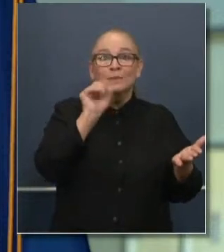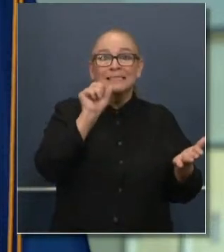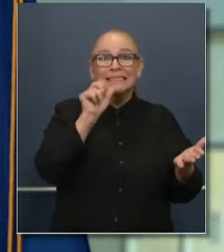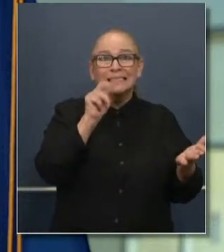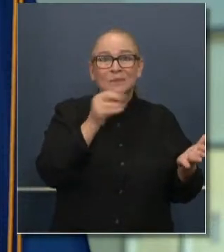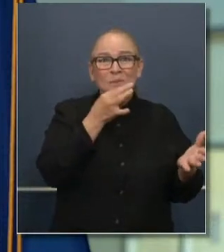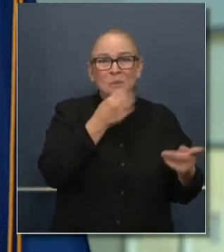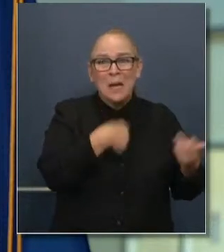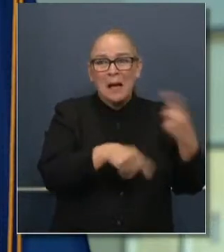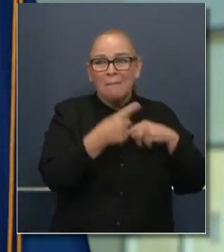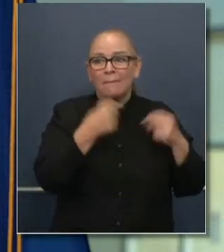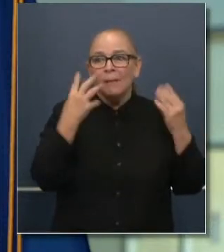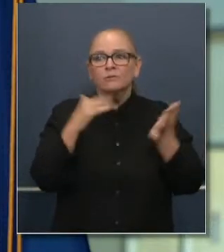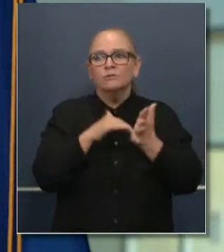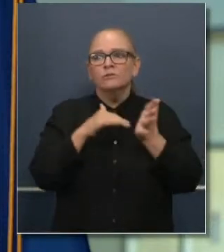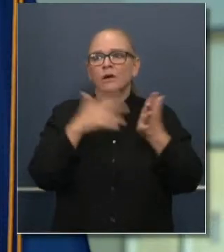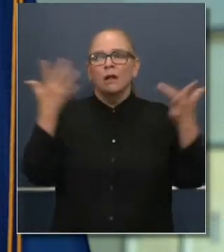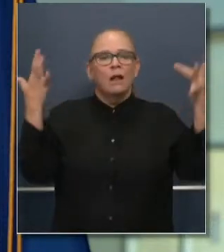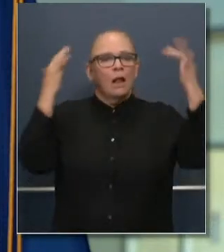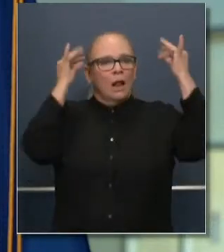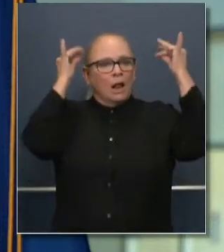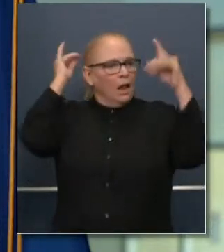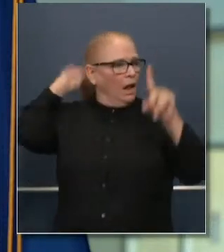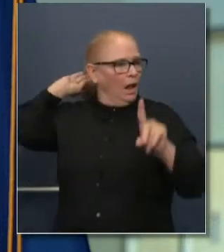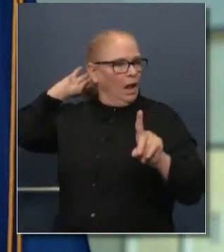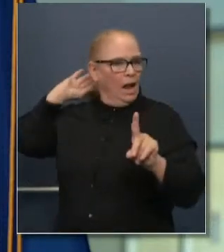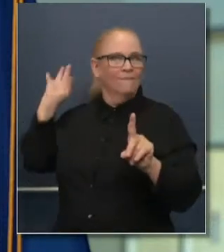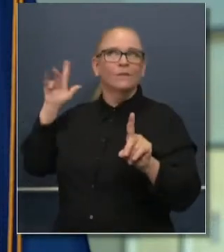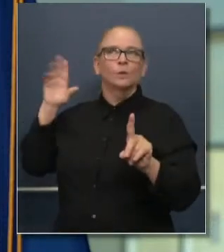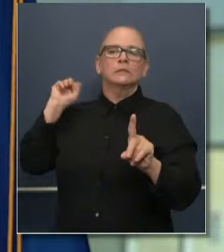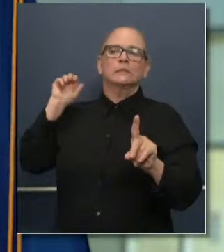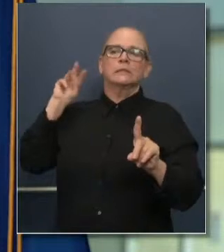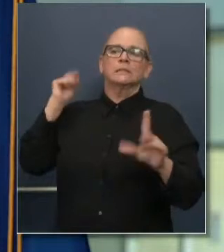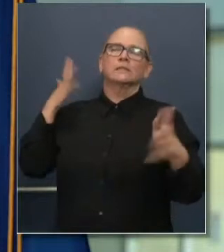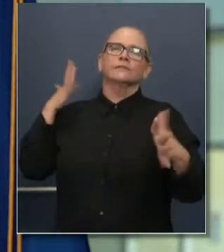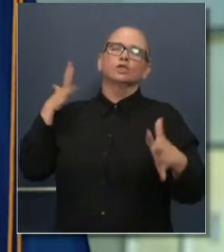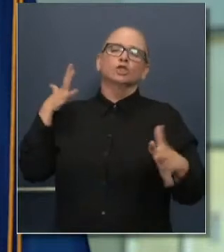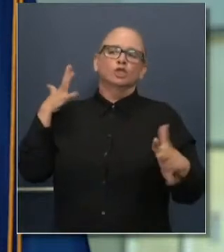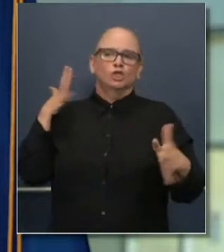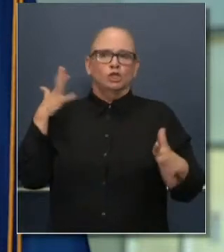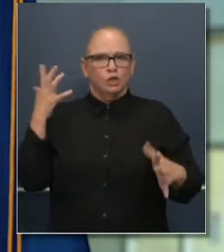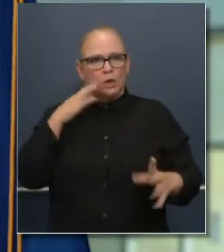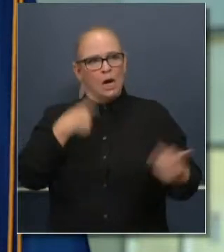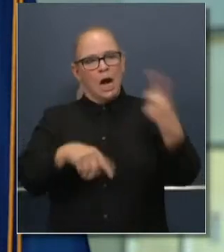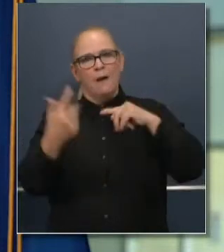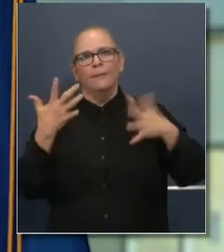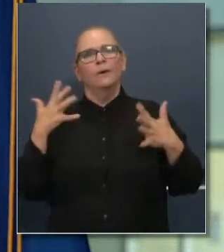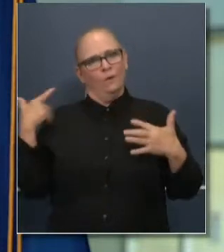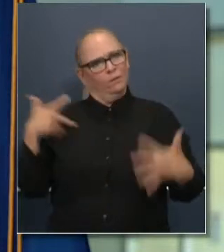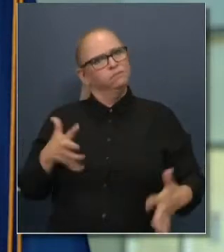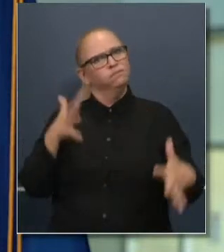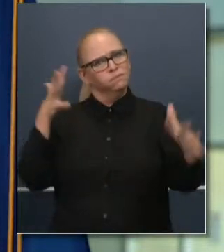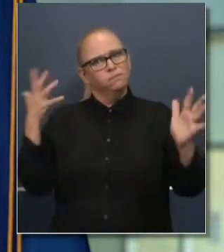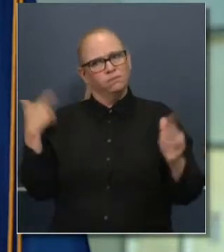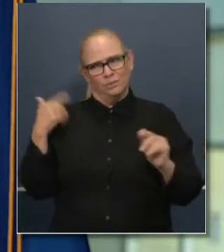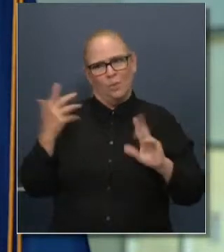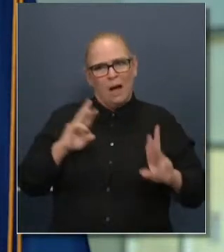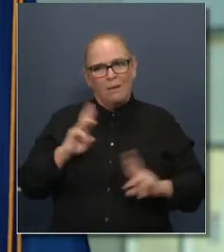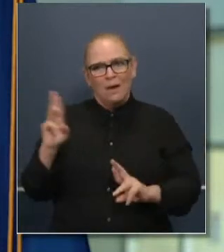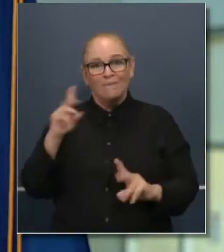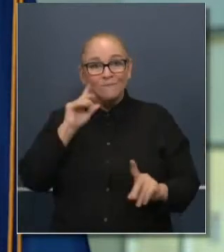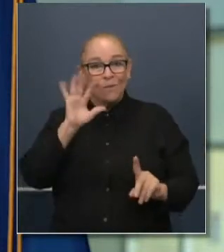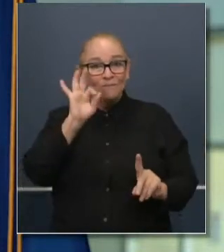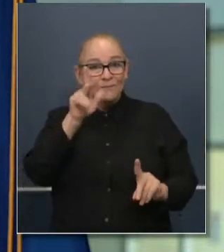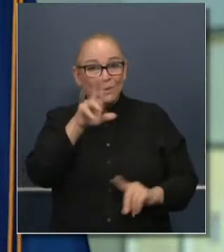across the state are thinking about the upcoming flu season as we prepare to have flu vaccines made available in a